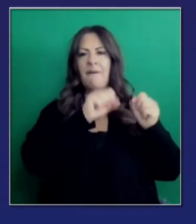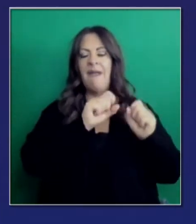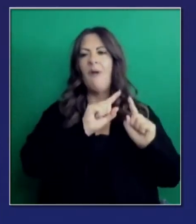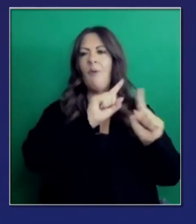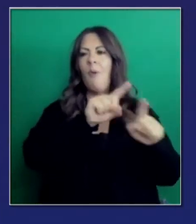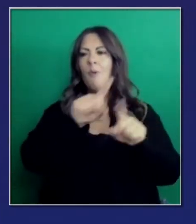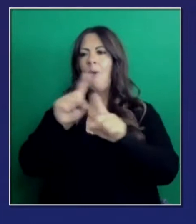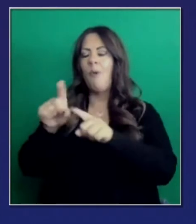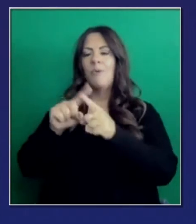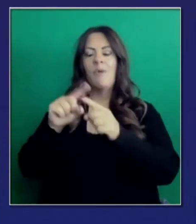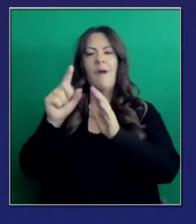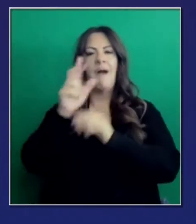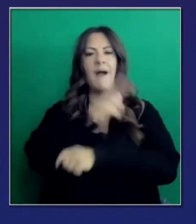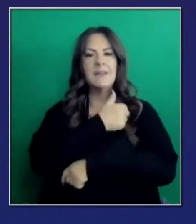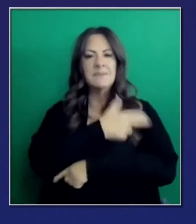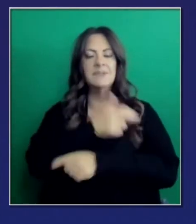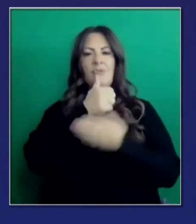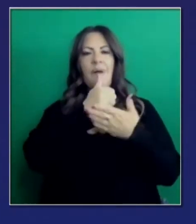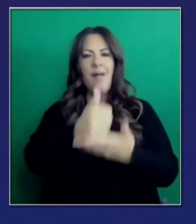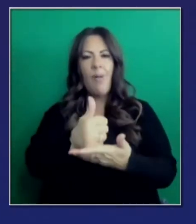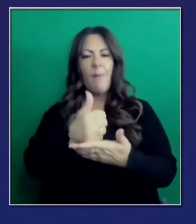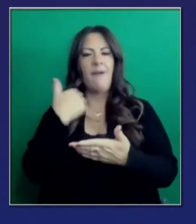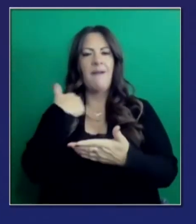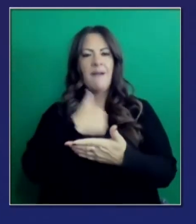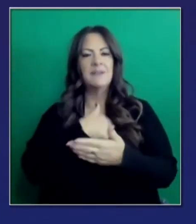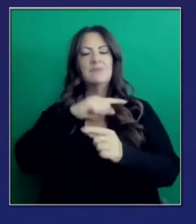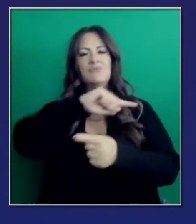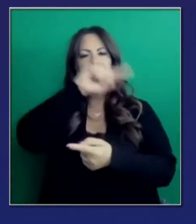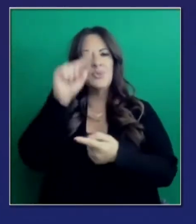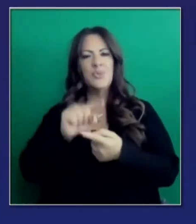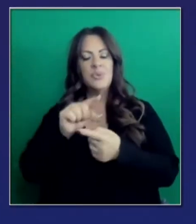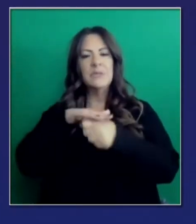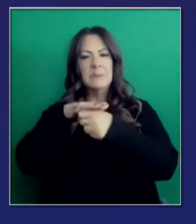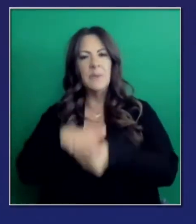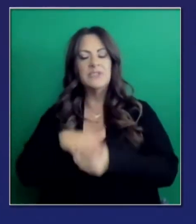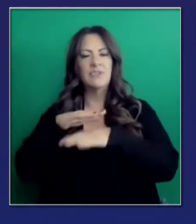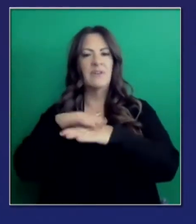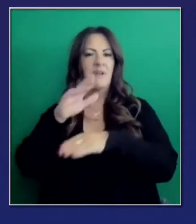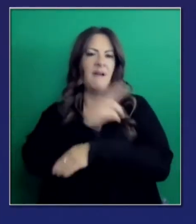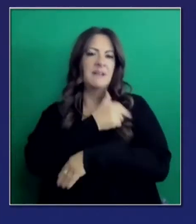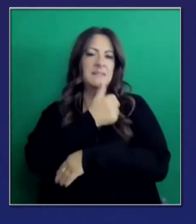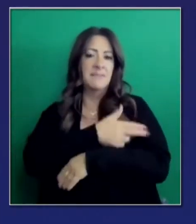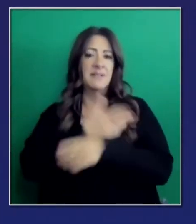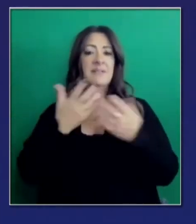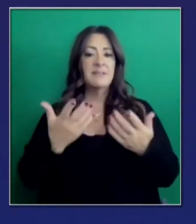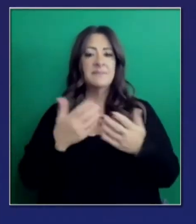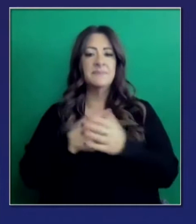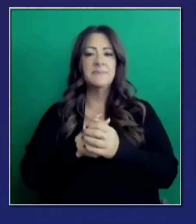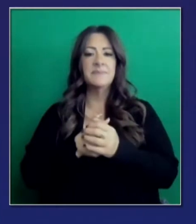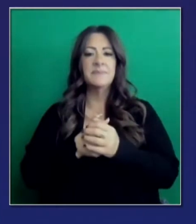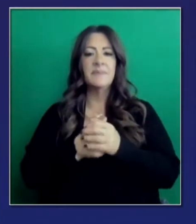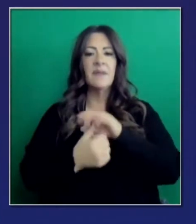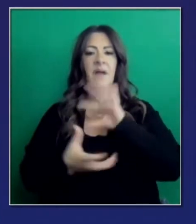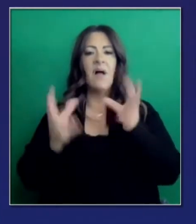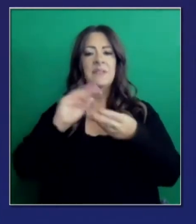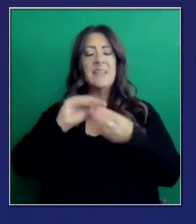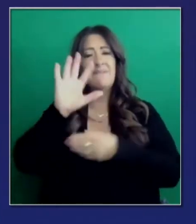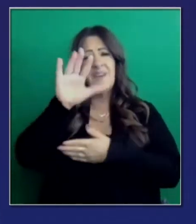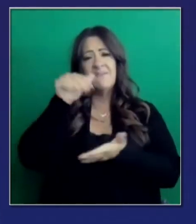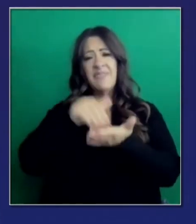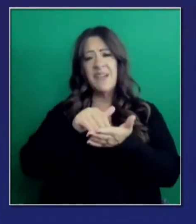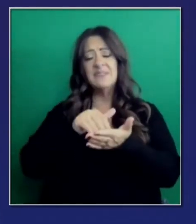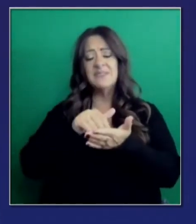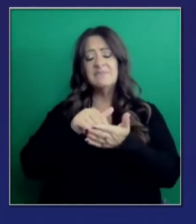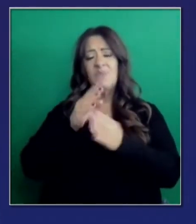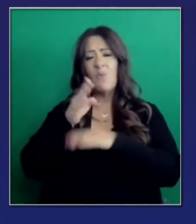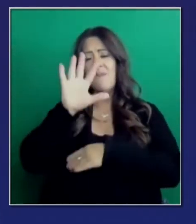the last week. We're actually able to exceed that. Over 5,175 clinical staff now have been deployed. And remember, staff